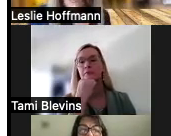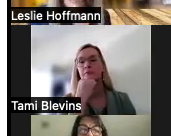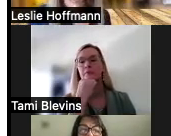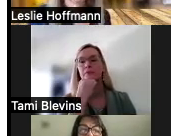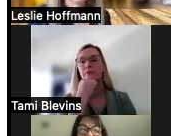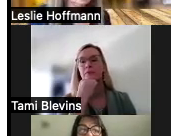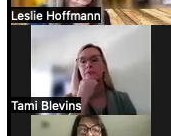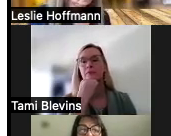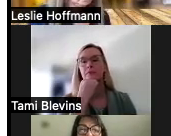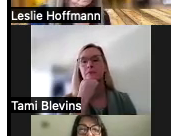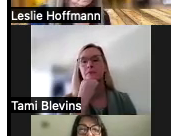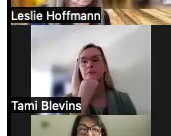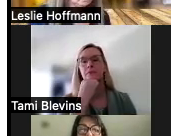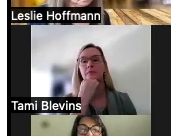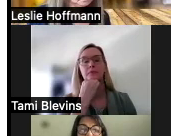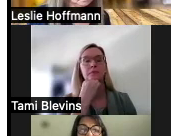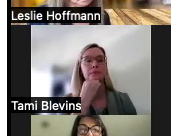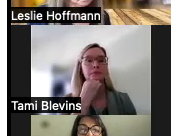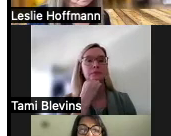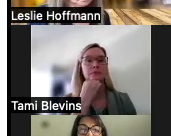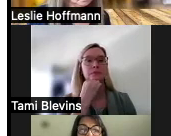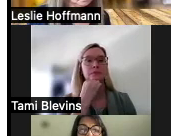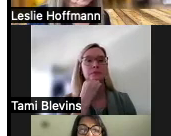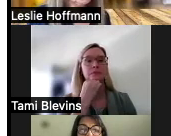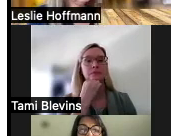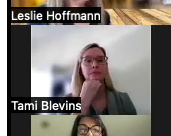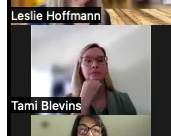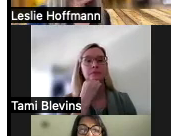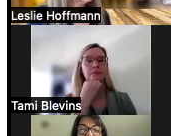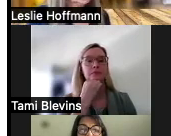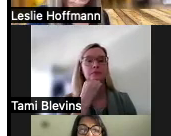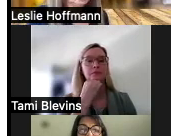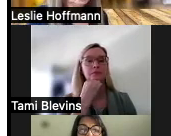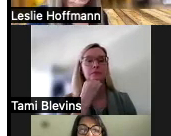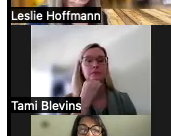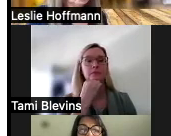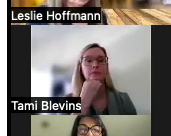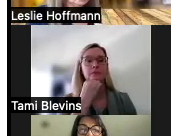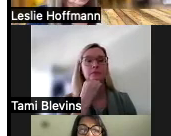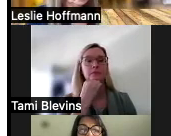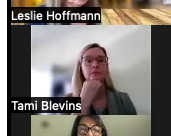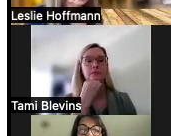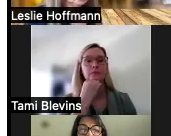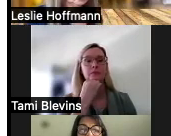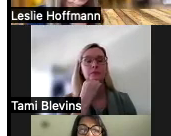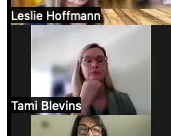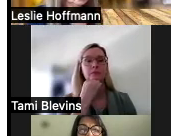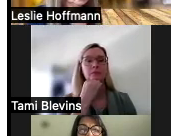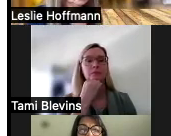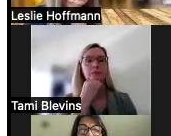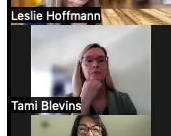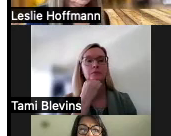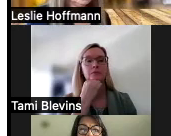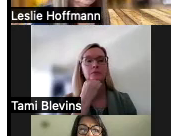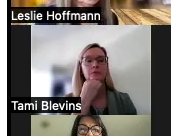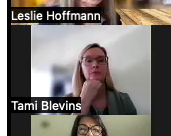So that is sort of the infrastructure for supporting our all of our prevention